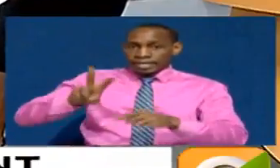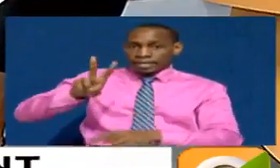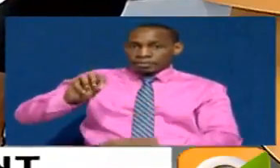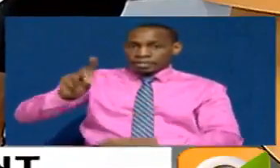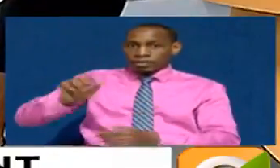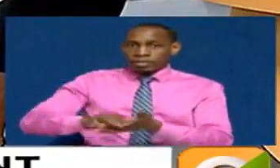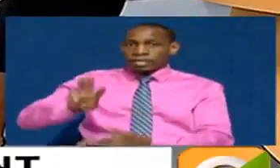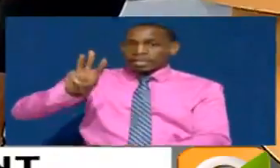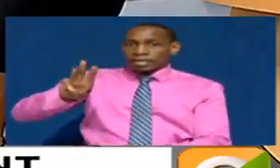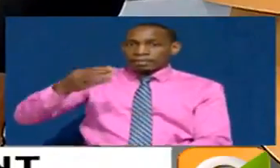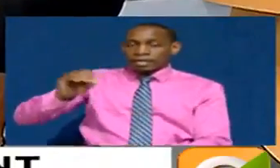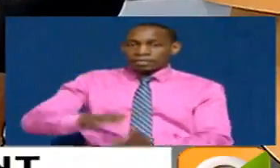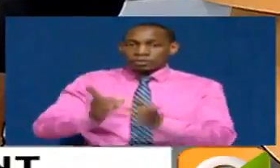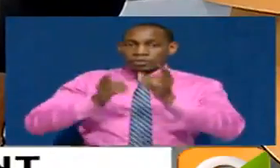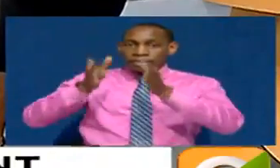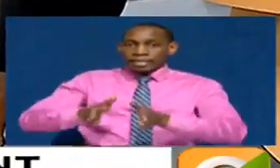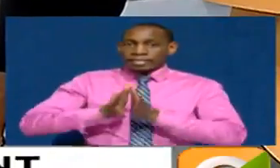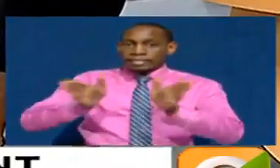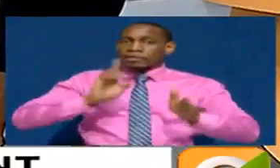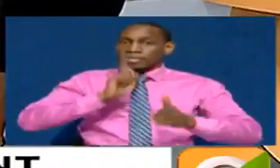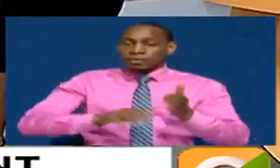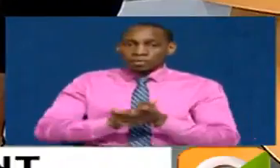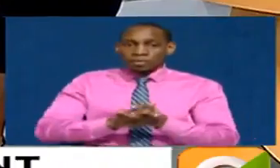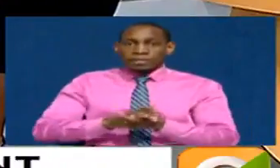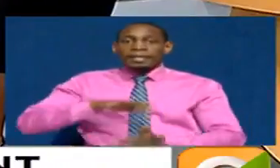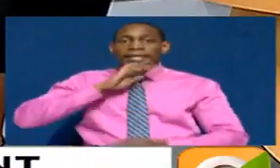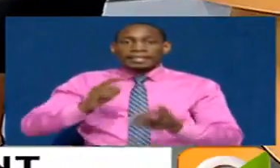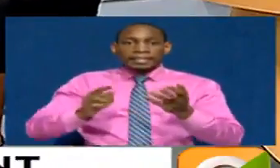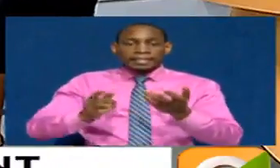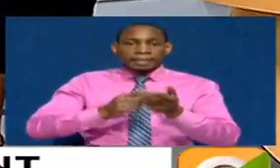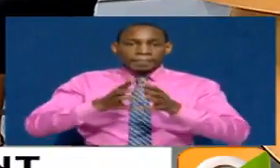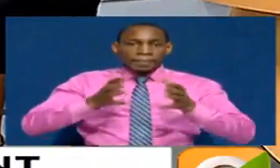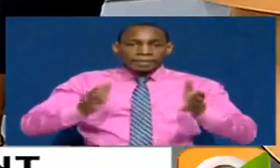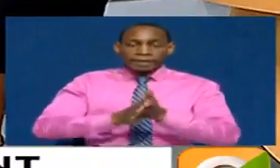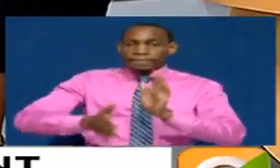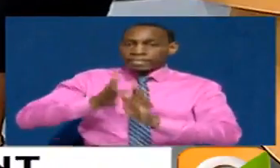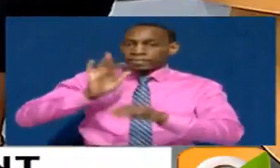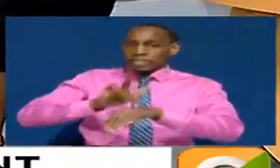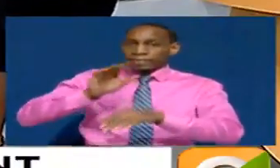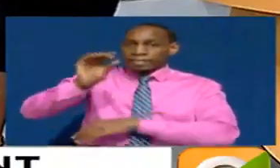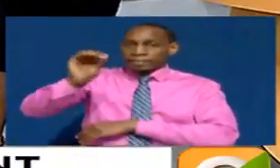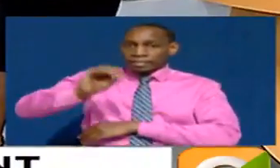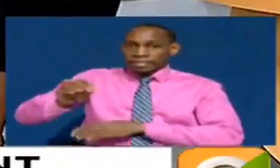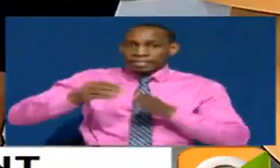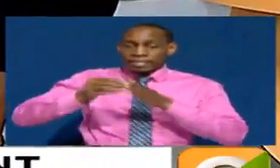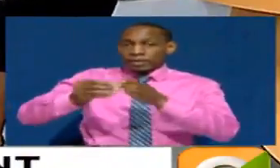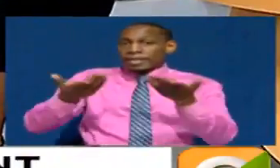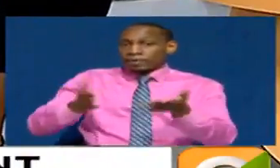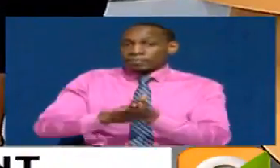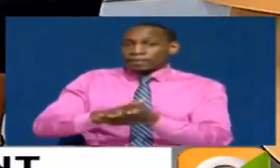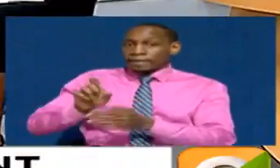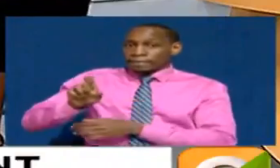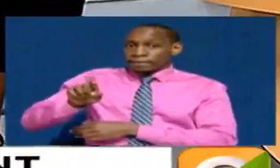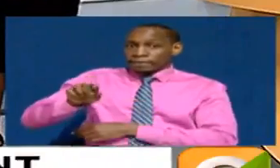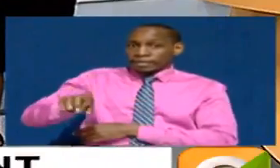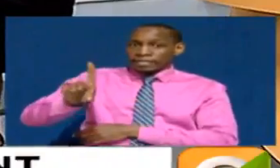The WHO Director General Tedros Adhanom says that the worsening death toll and rapid infection rates are being driven by the